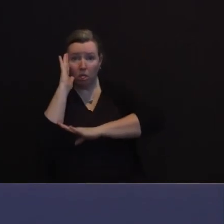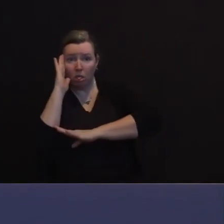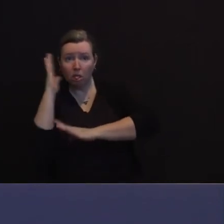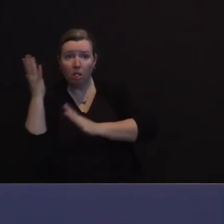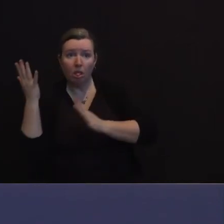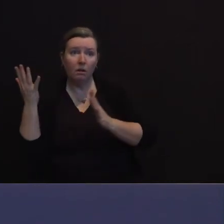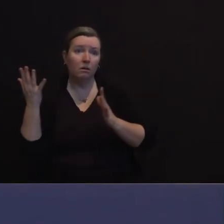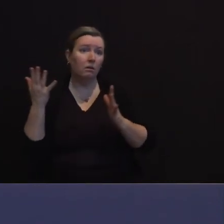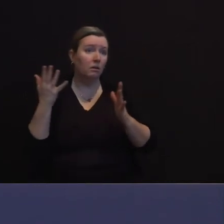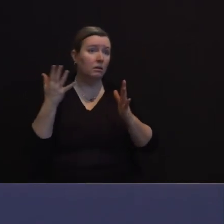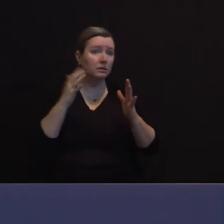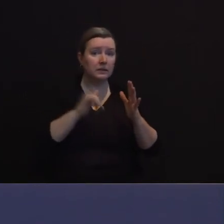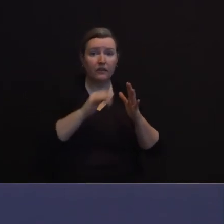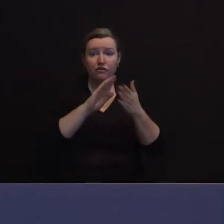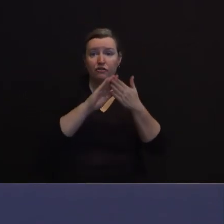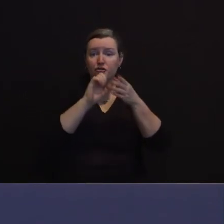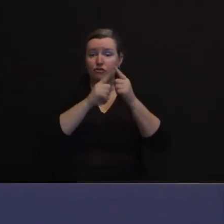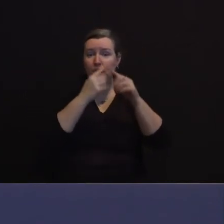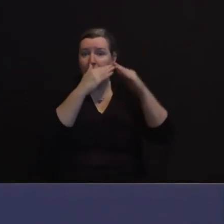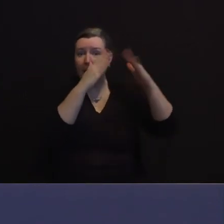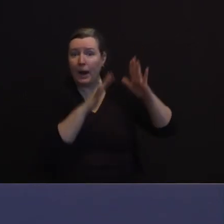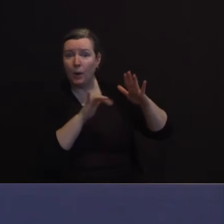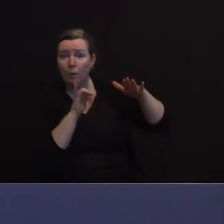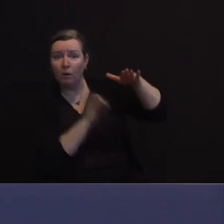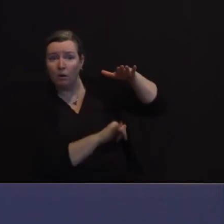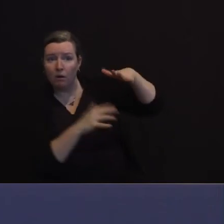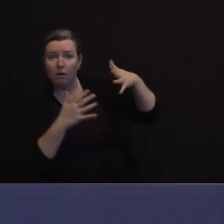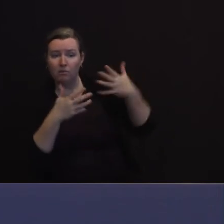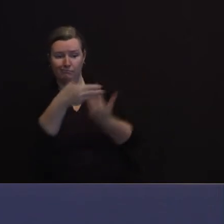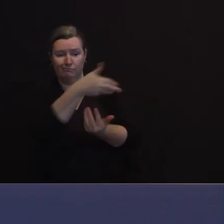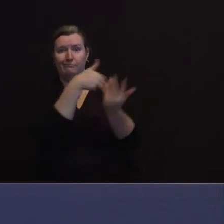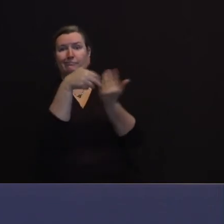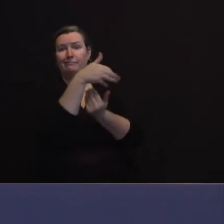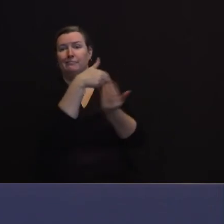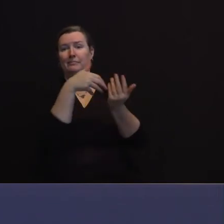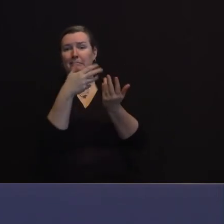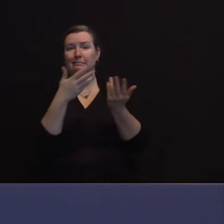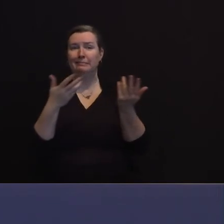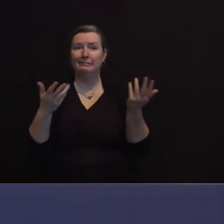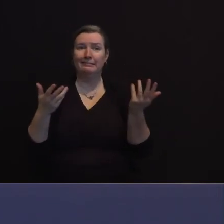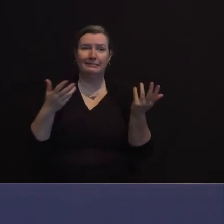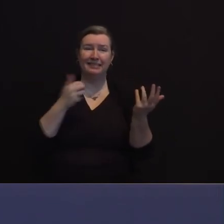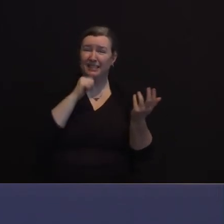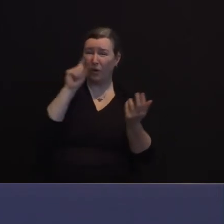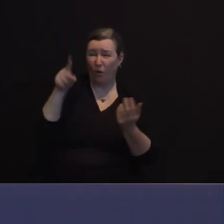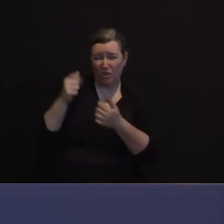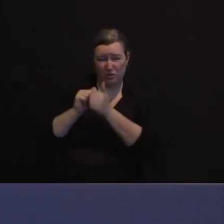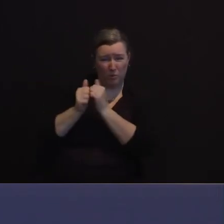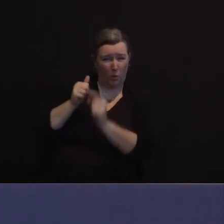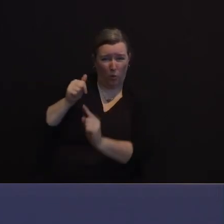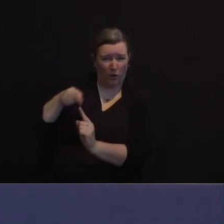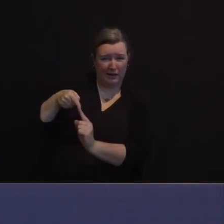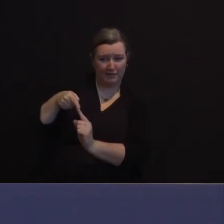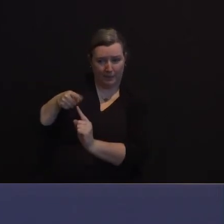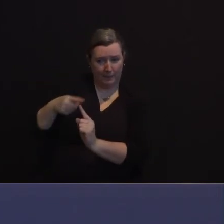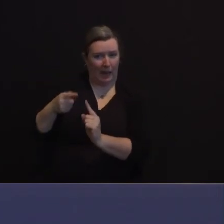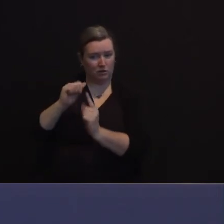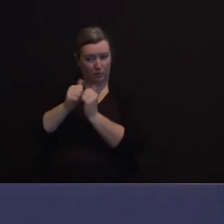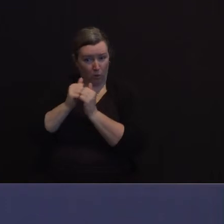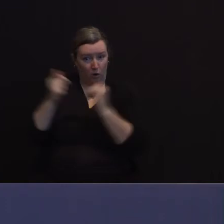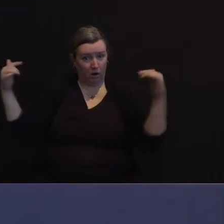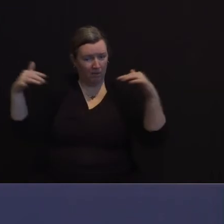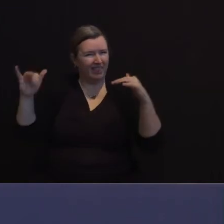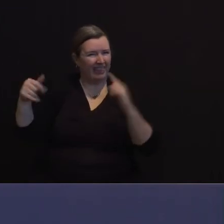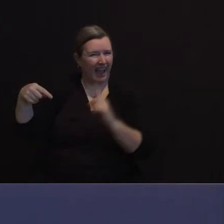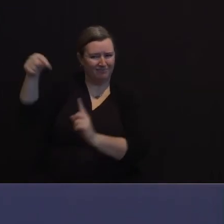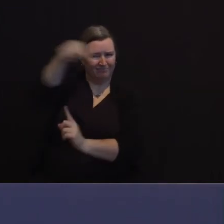and you're doing things outside the actual sport that increases your risk. Thank you for that. Hello, good afternoon.